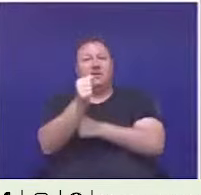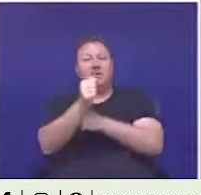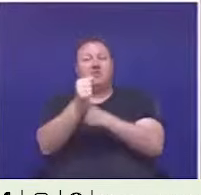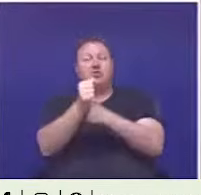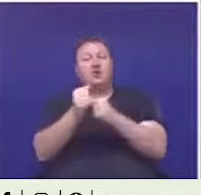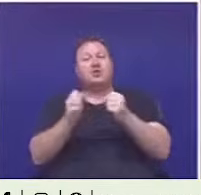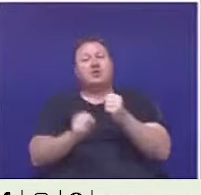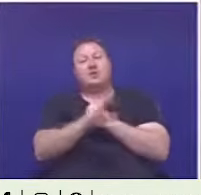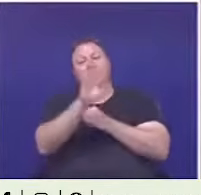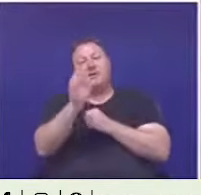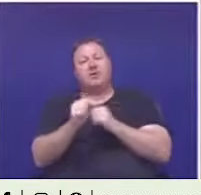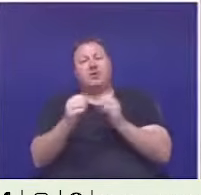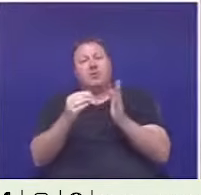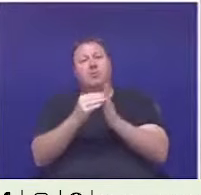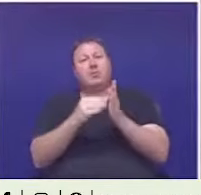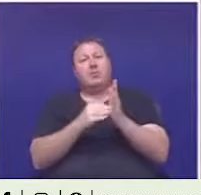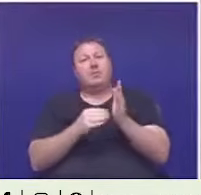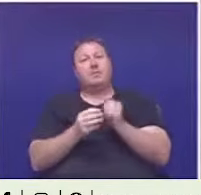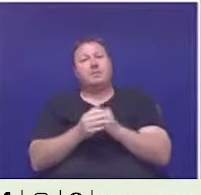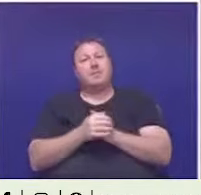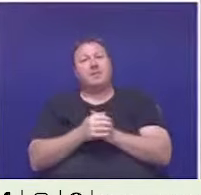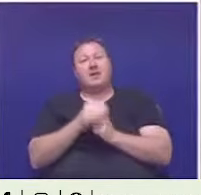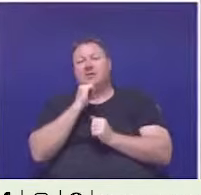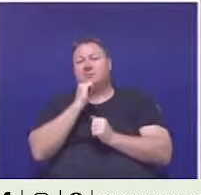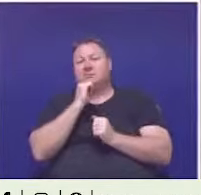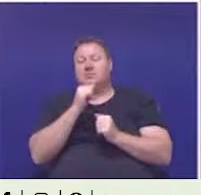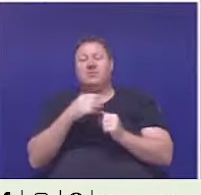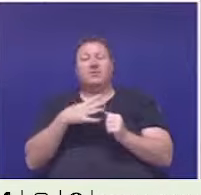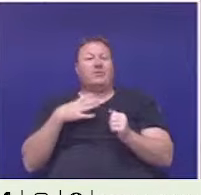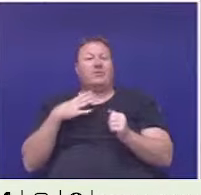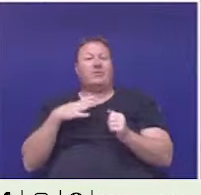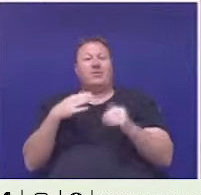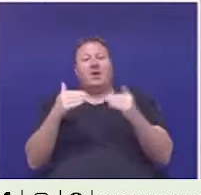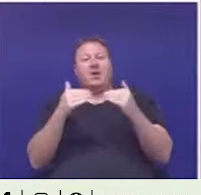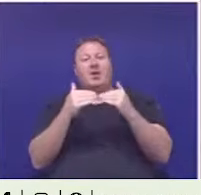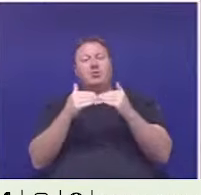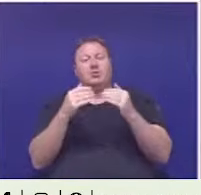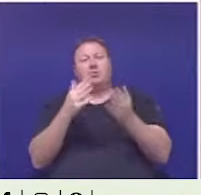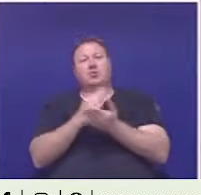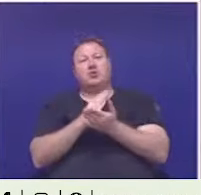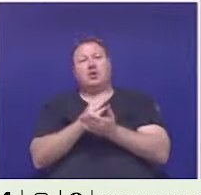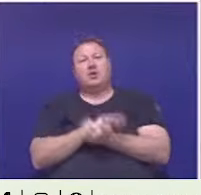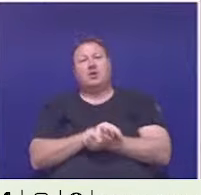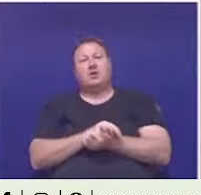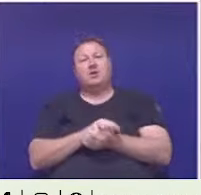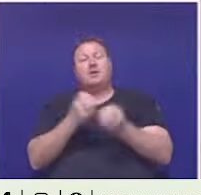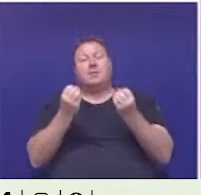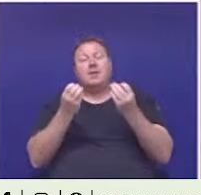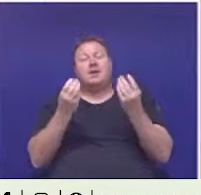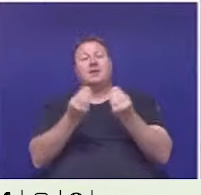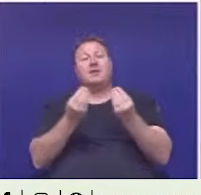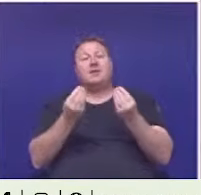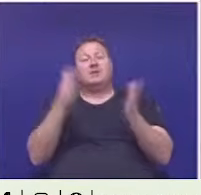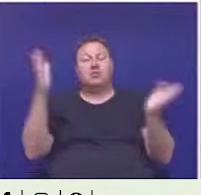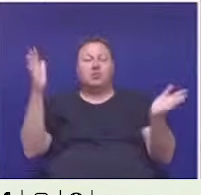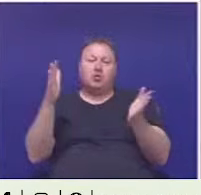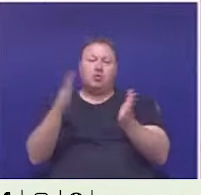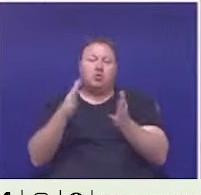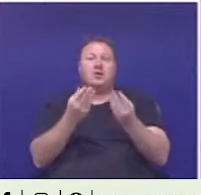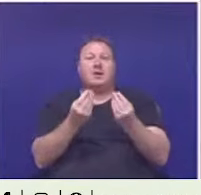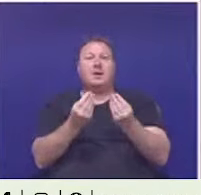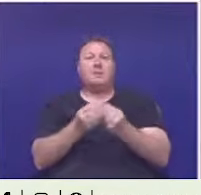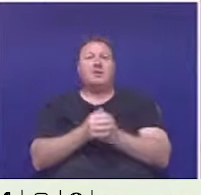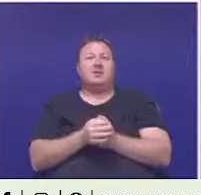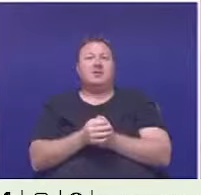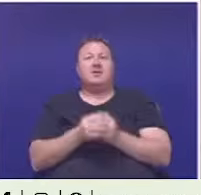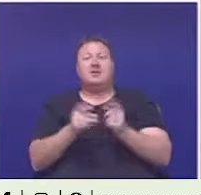Africa, not only just looking at just the equitable share. So there are a number of things that we're trying to do to reduce those numbers. The other issue